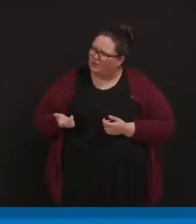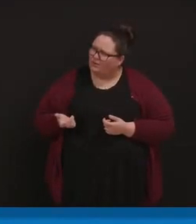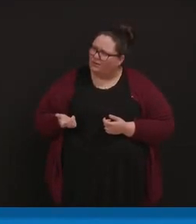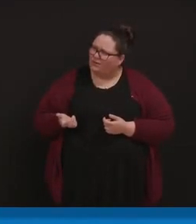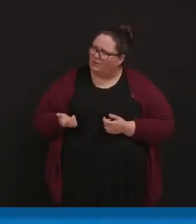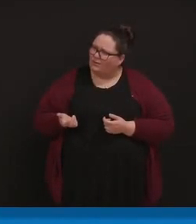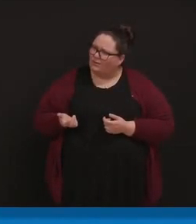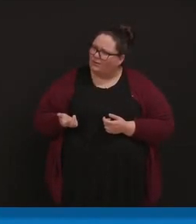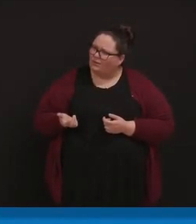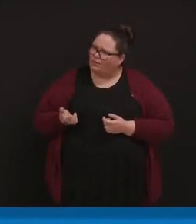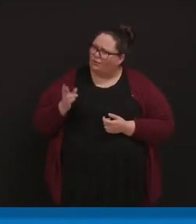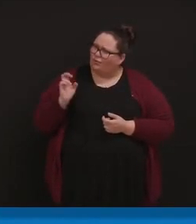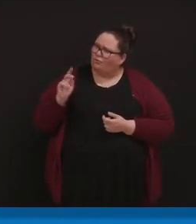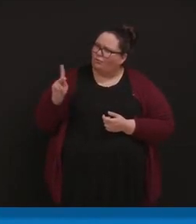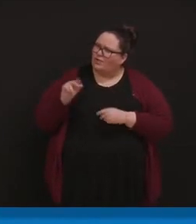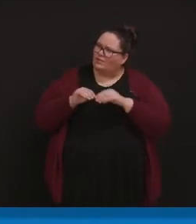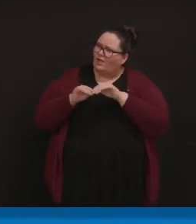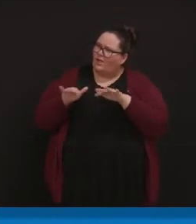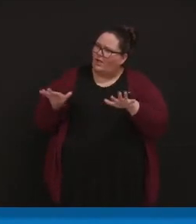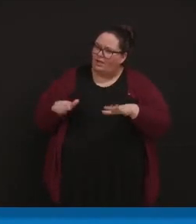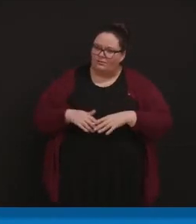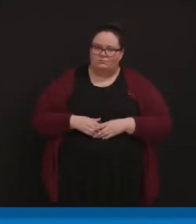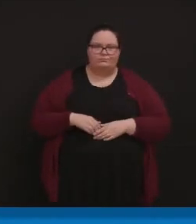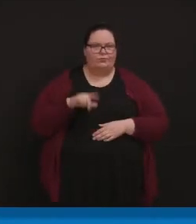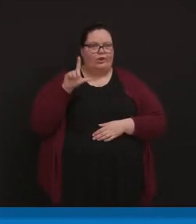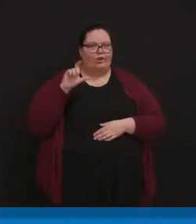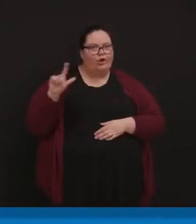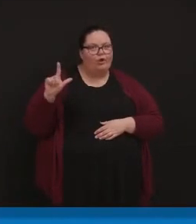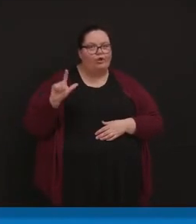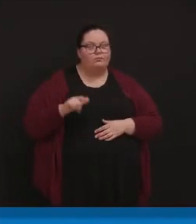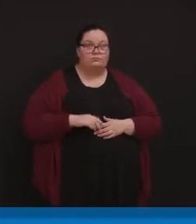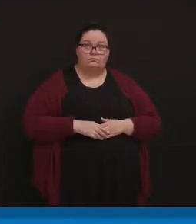How could you be putting people at risk? And apparently responded, LOL.